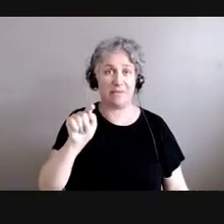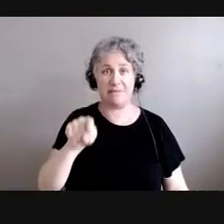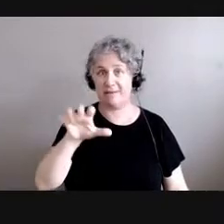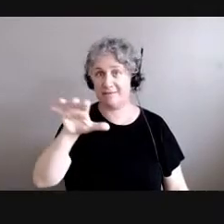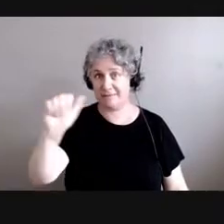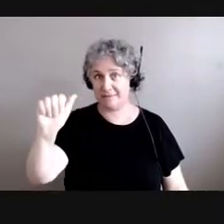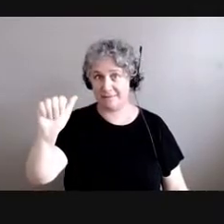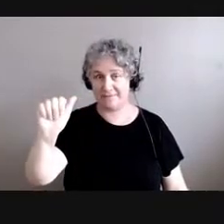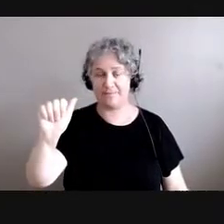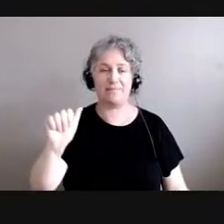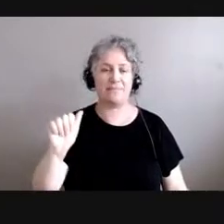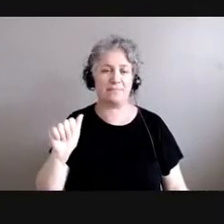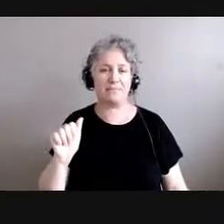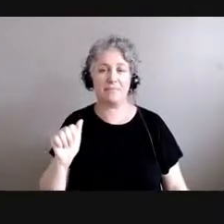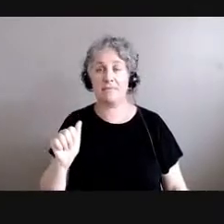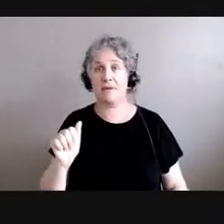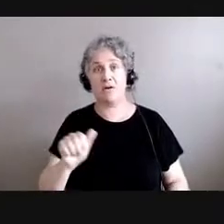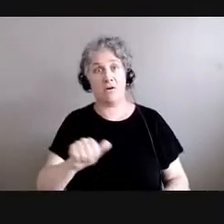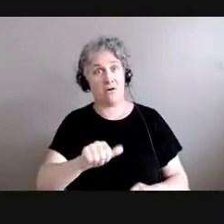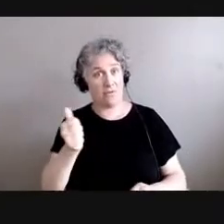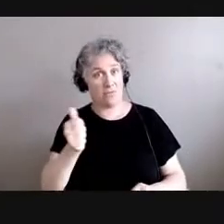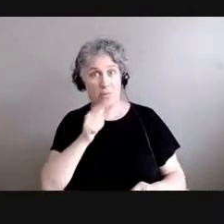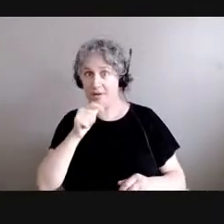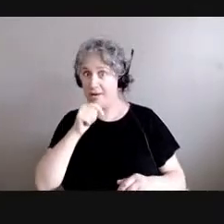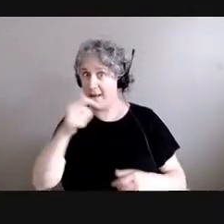team@pac2023.ca. Everyone else, we look